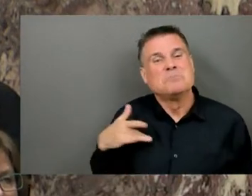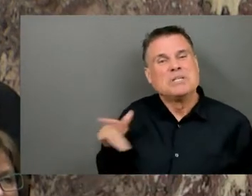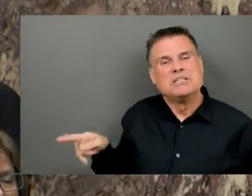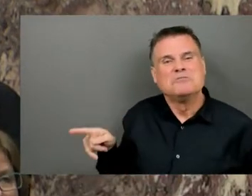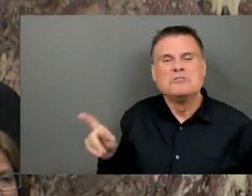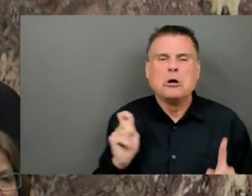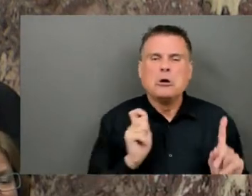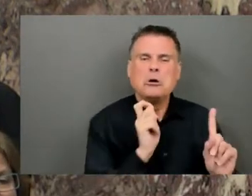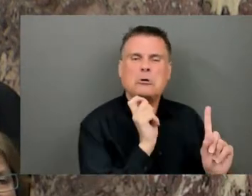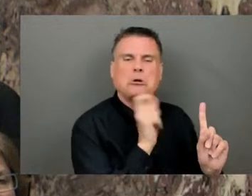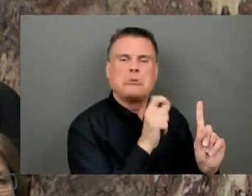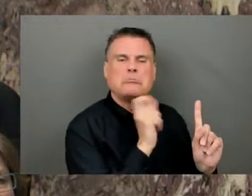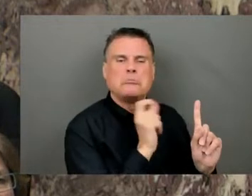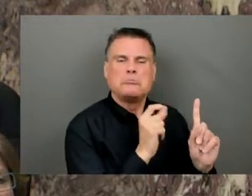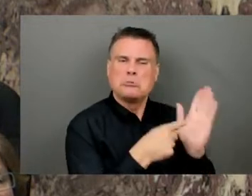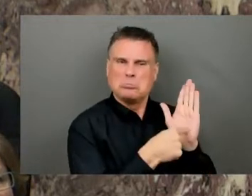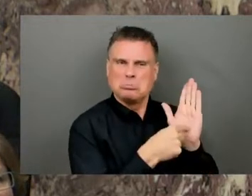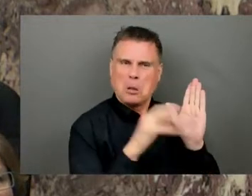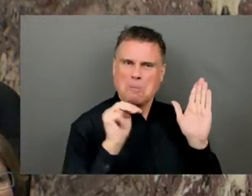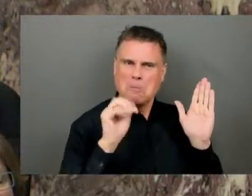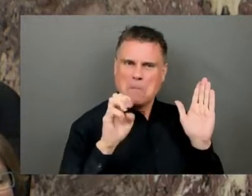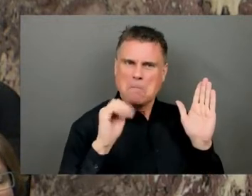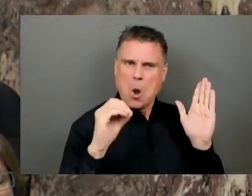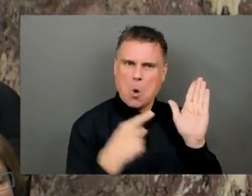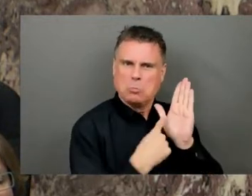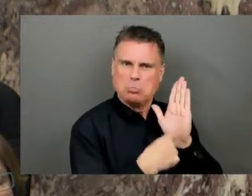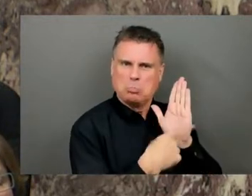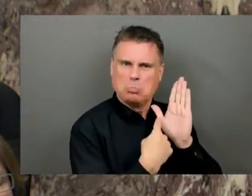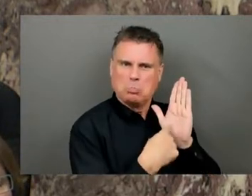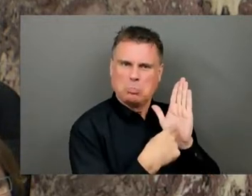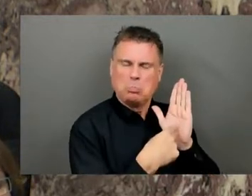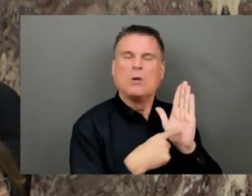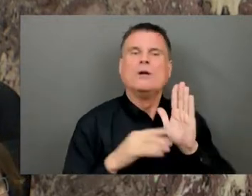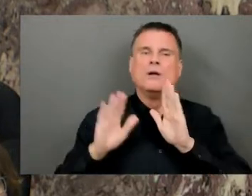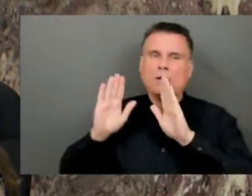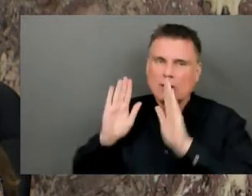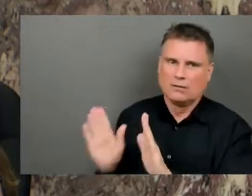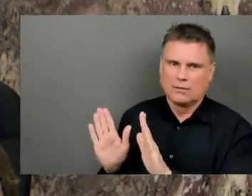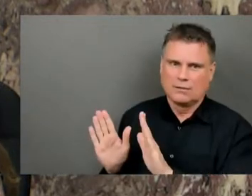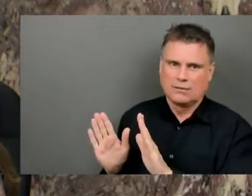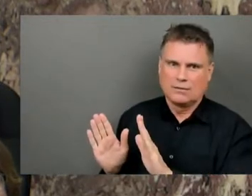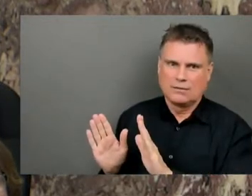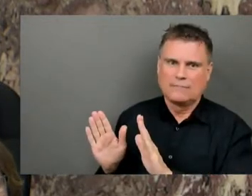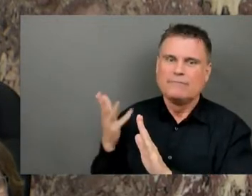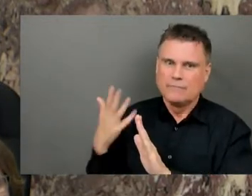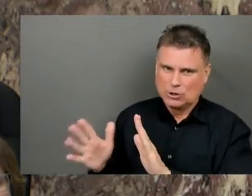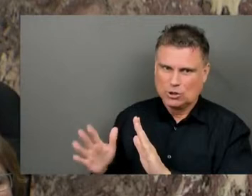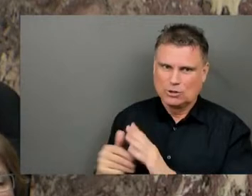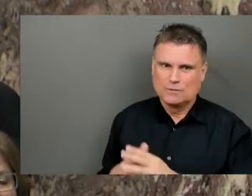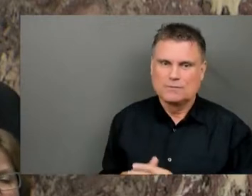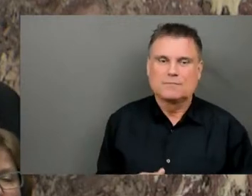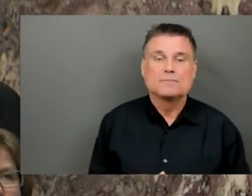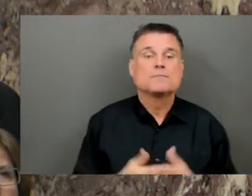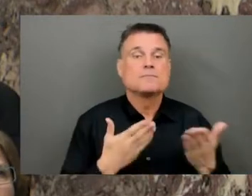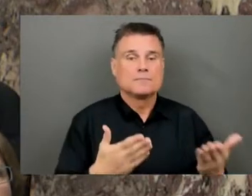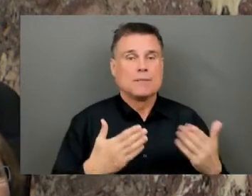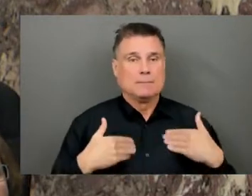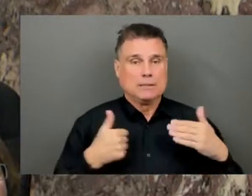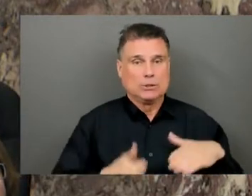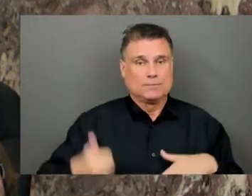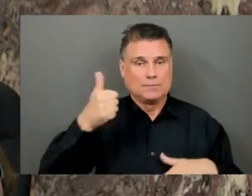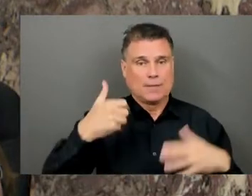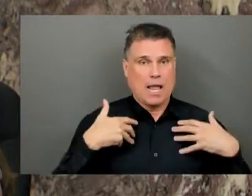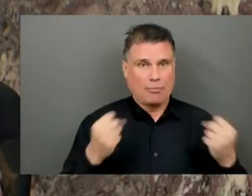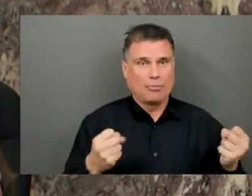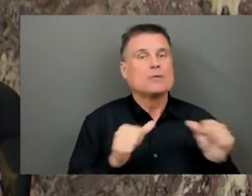Minister will continue. Honourable Speaker, and I think on all of these questions, from the